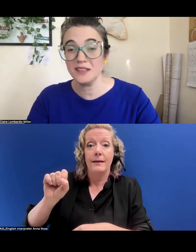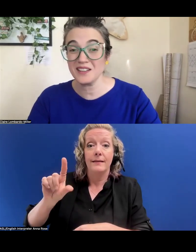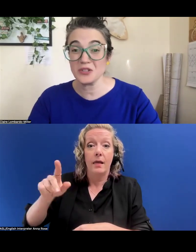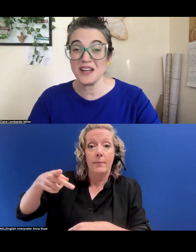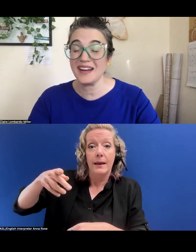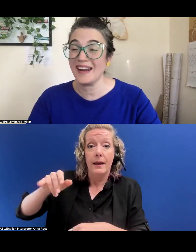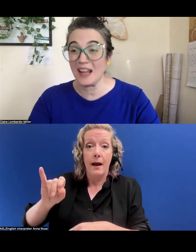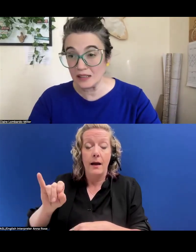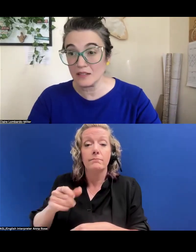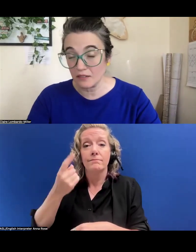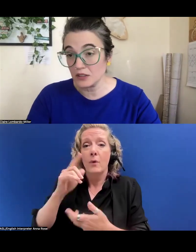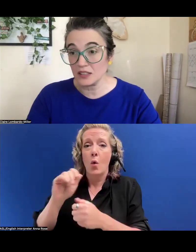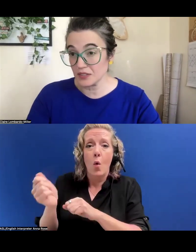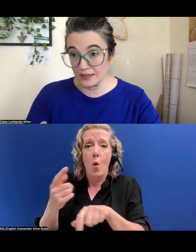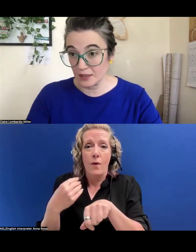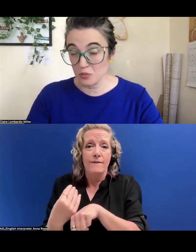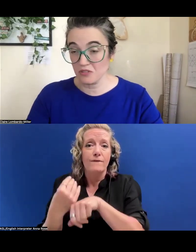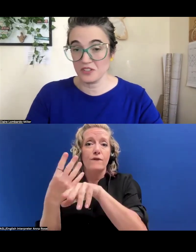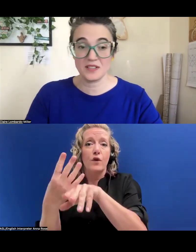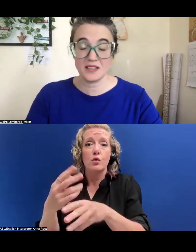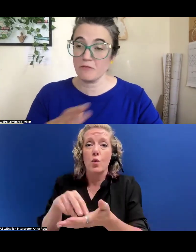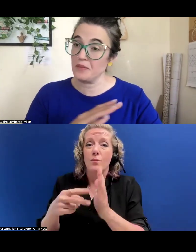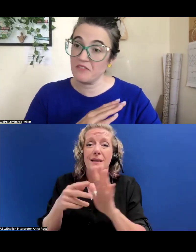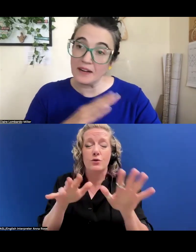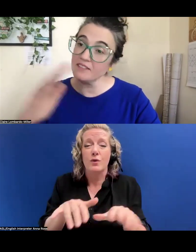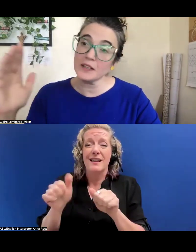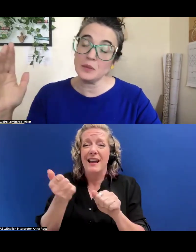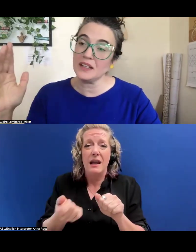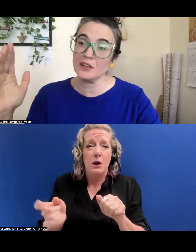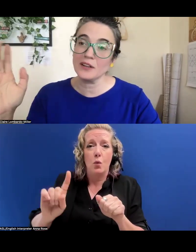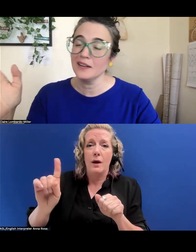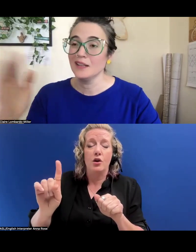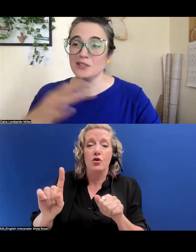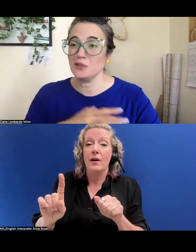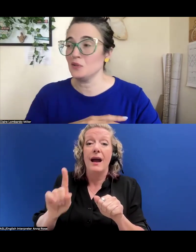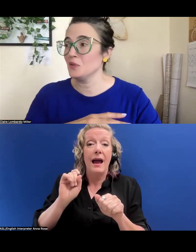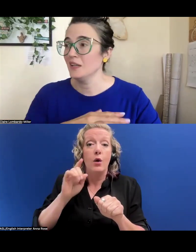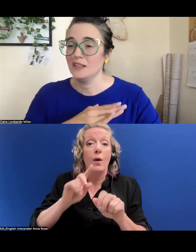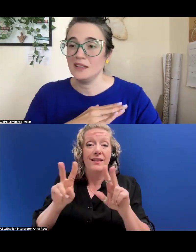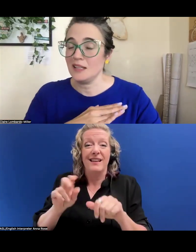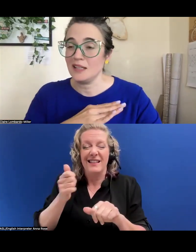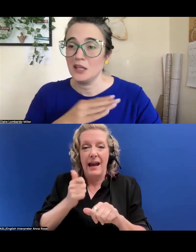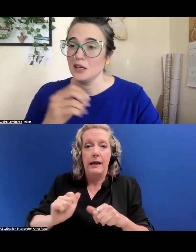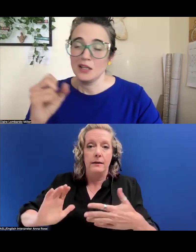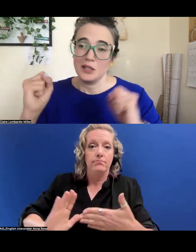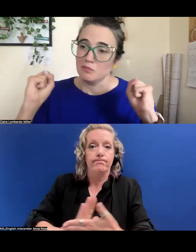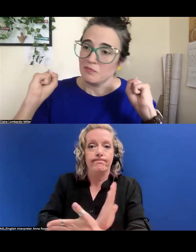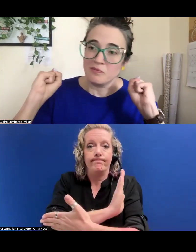are in the country and at any level of sign language proficiency, from the very, very beginner to